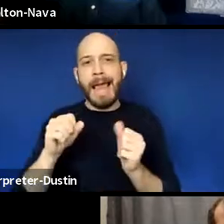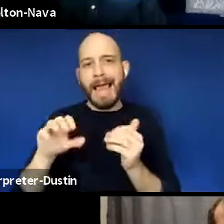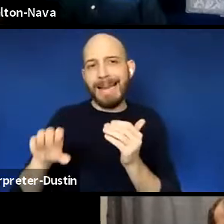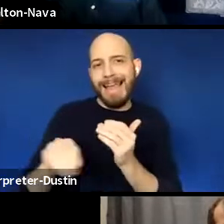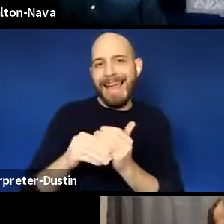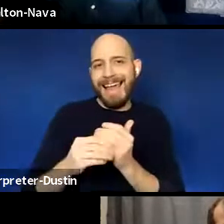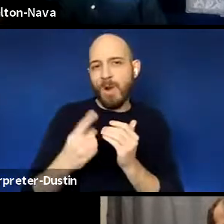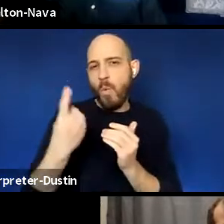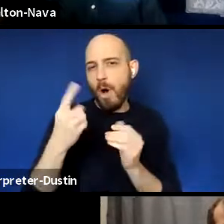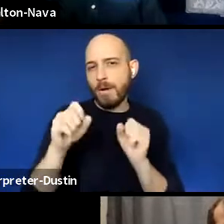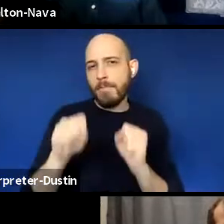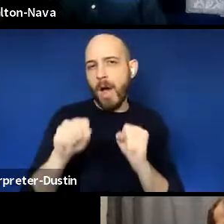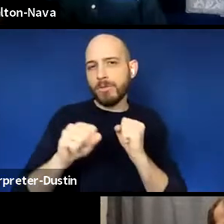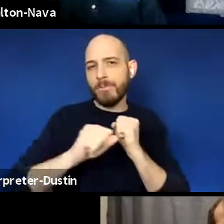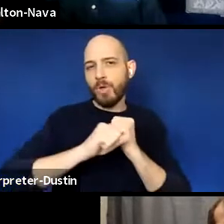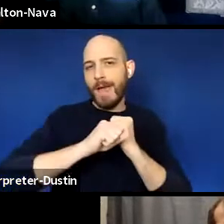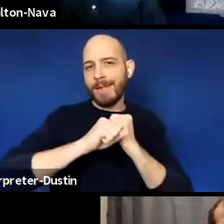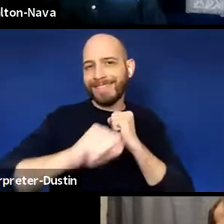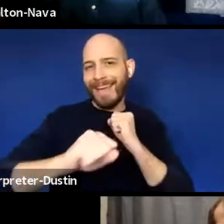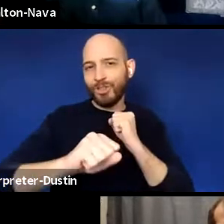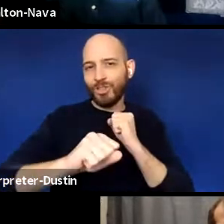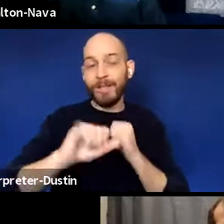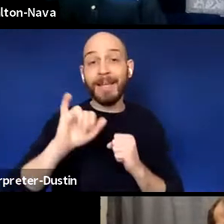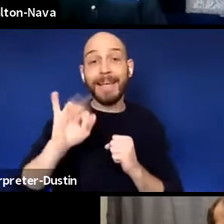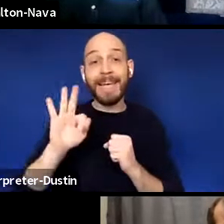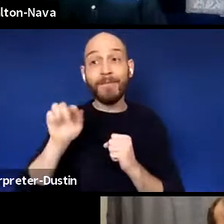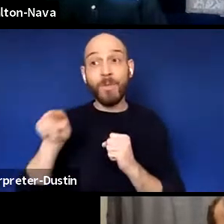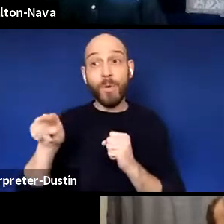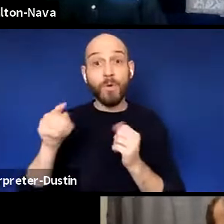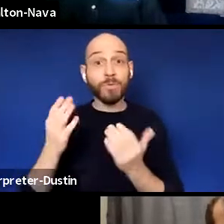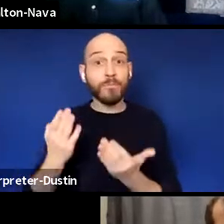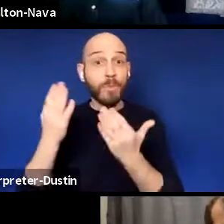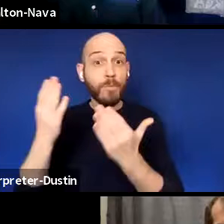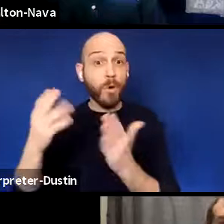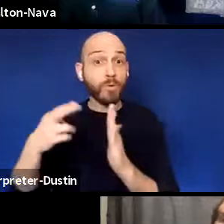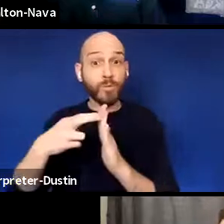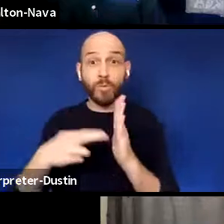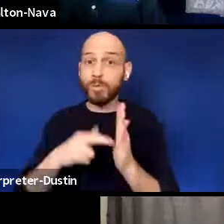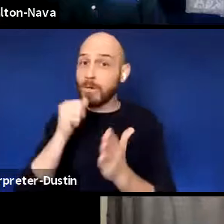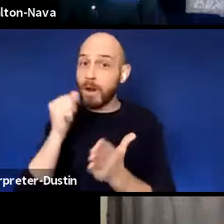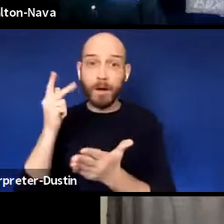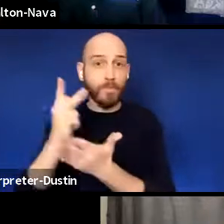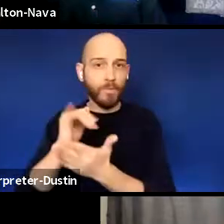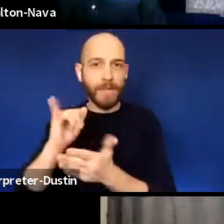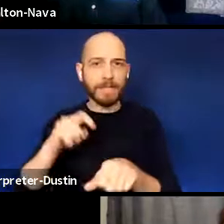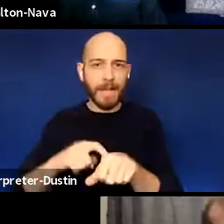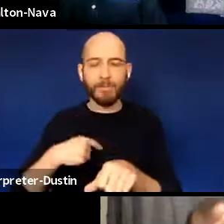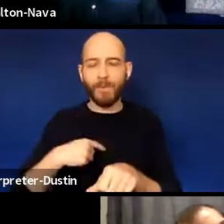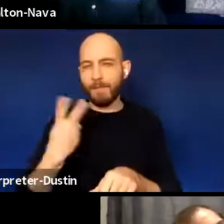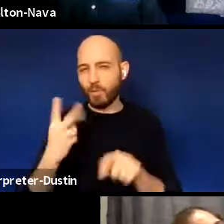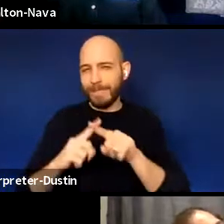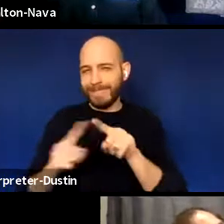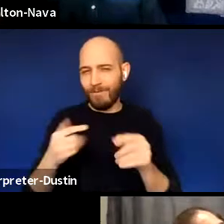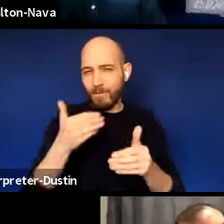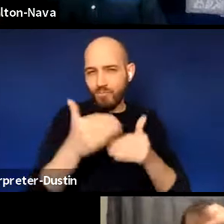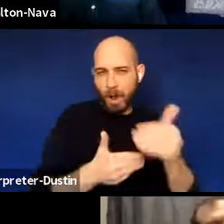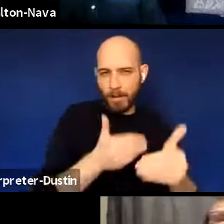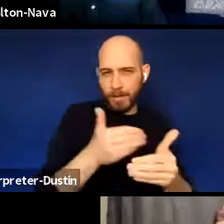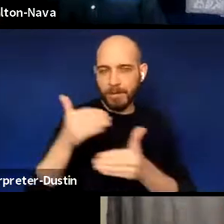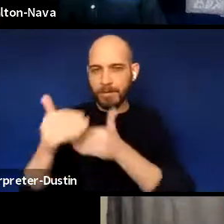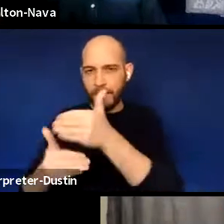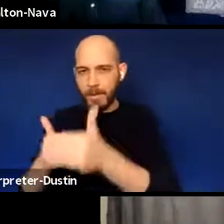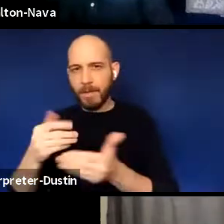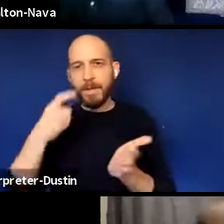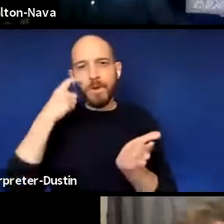the proposed rules are not approved by that time. So there are two different processes. The notice of emergency rulemaking,